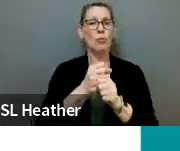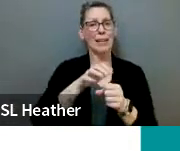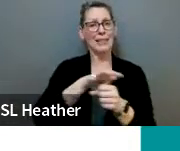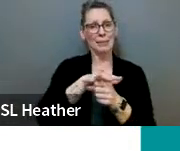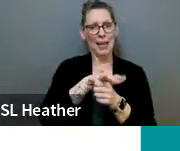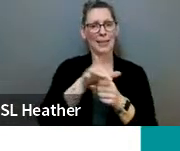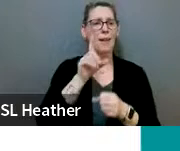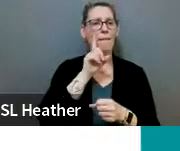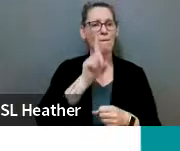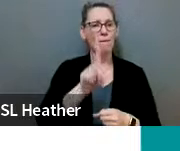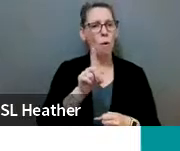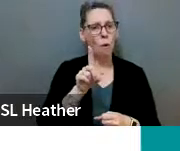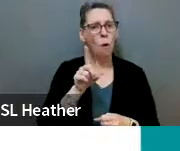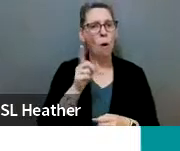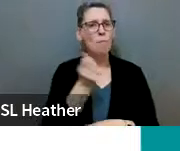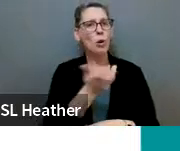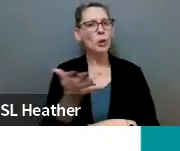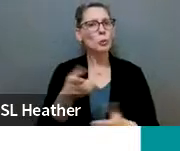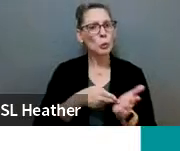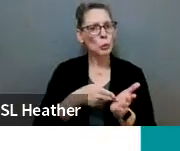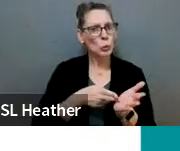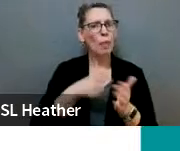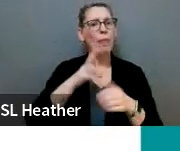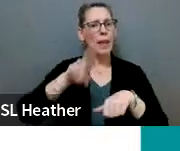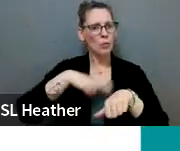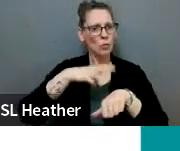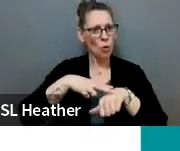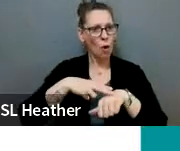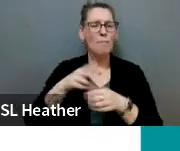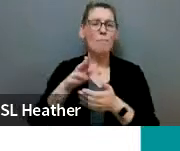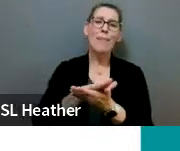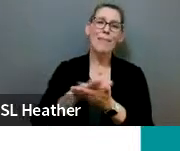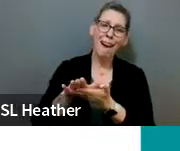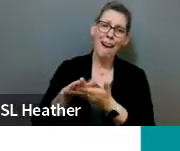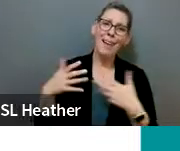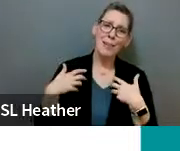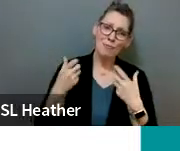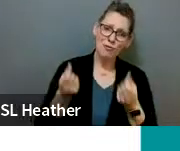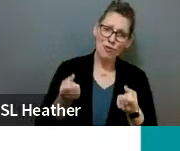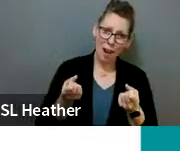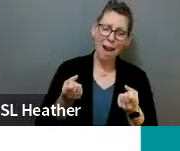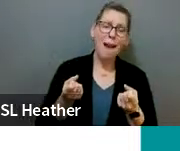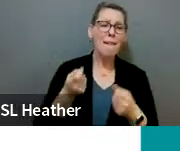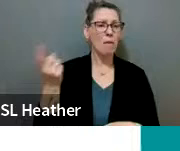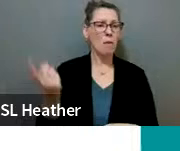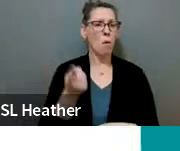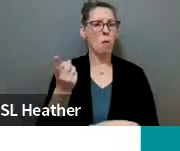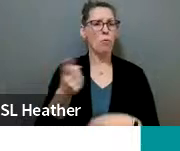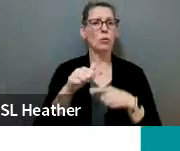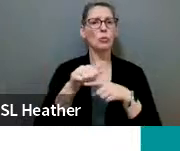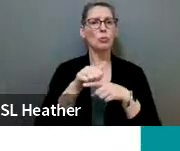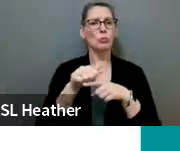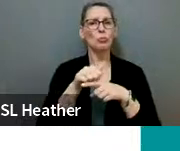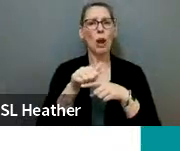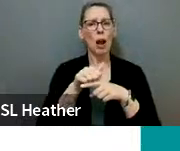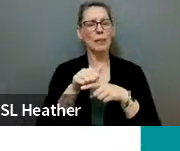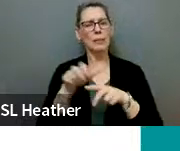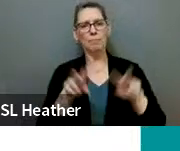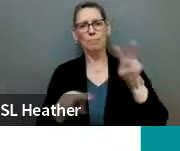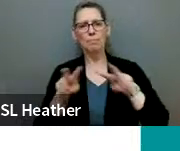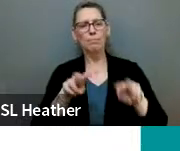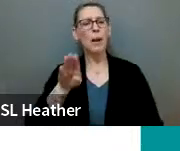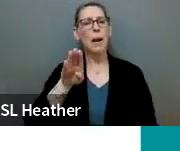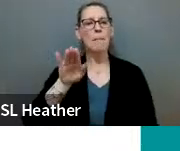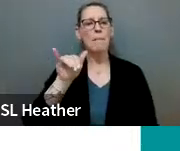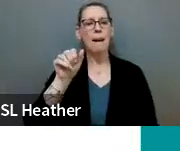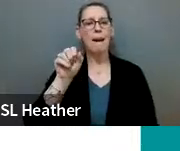multiple truths and norms, for us to be kind and brave, that we always practice examining racially biased